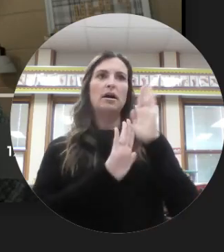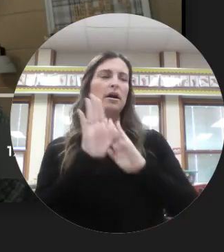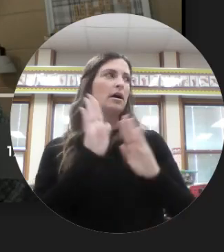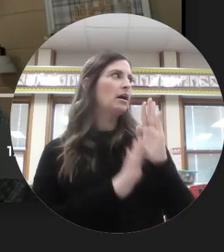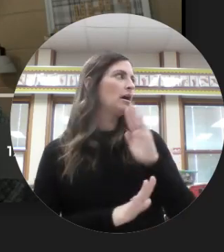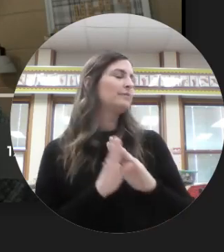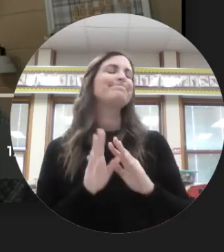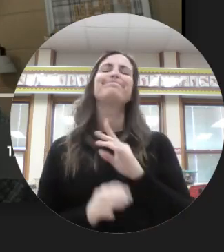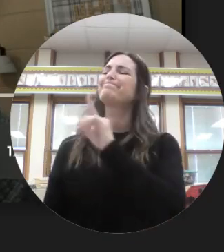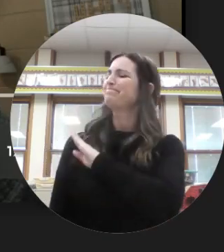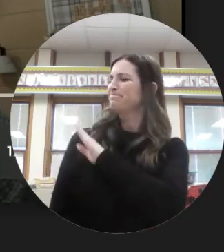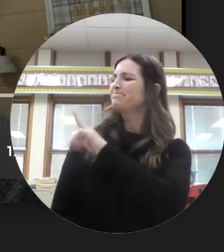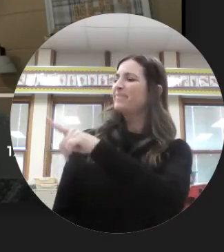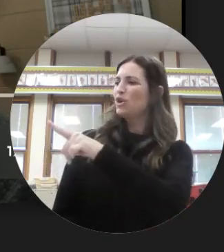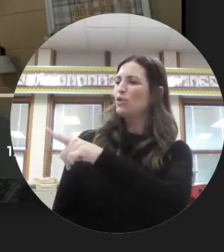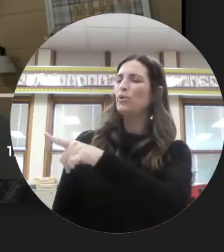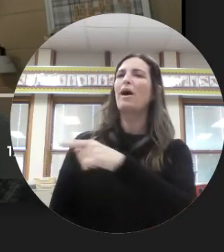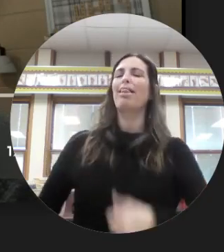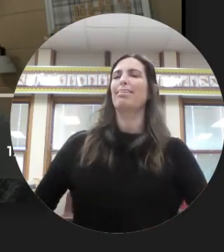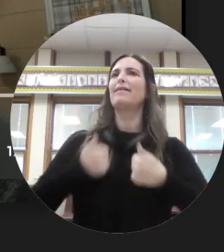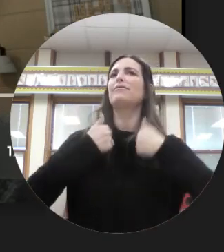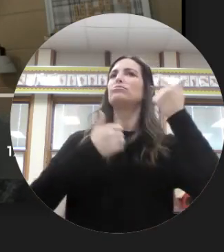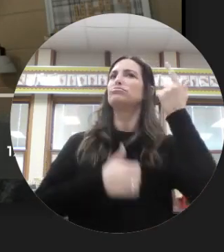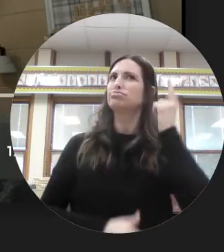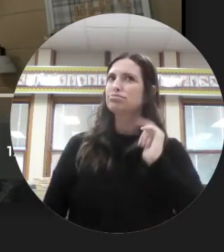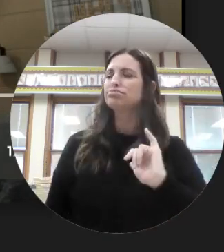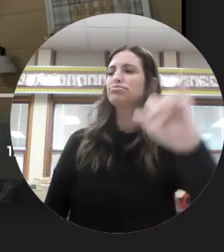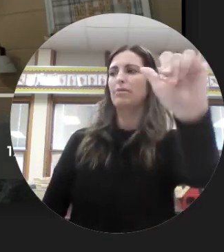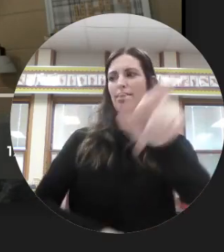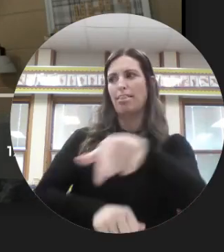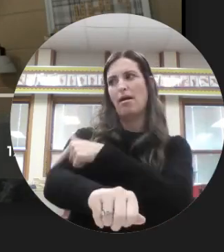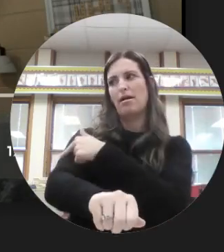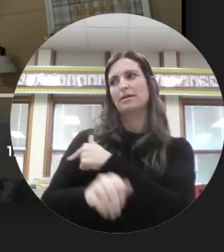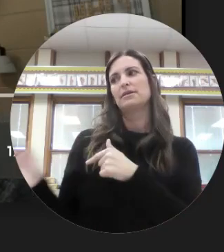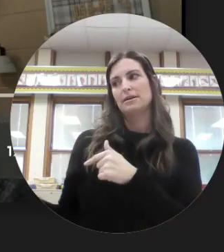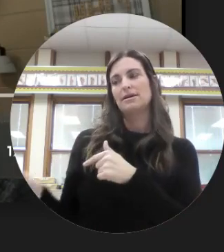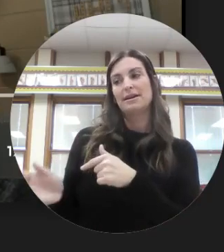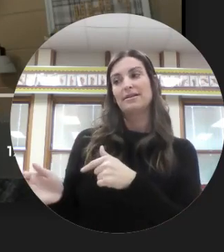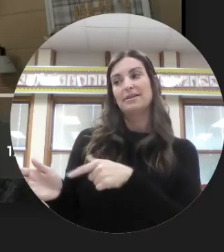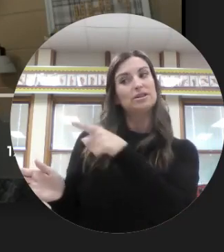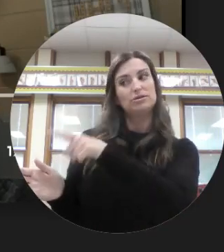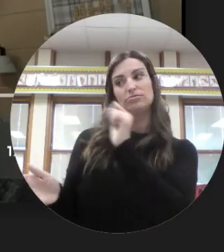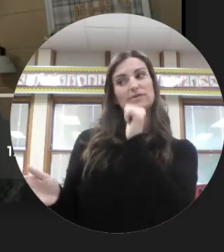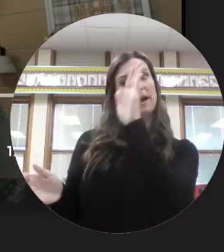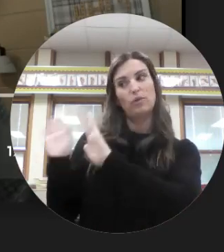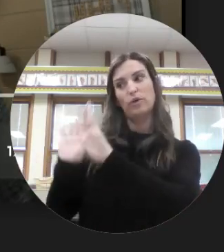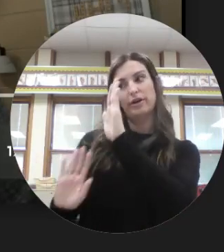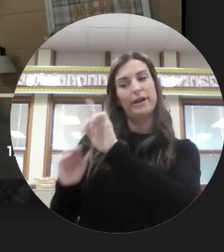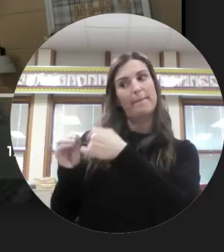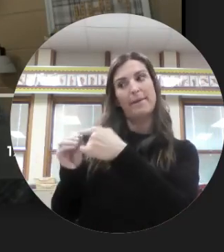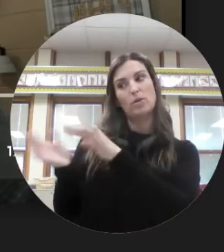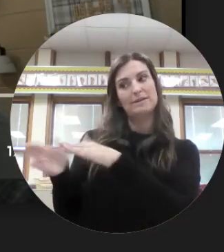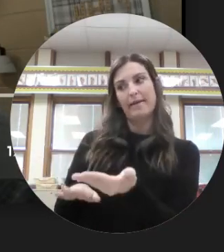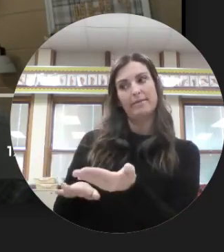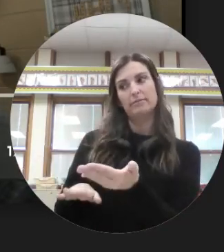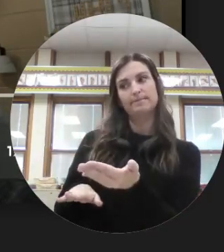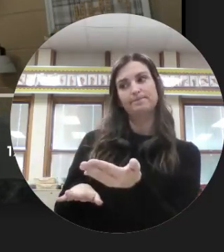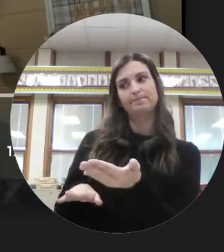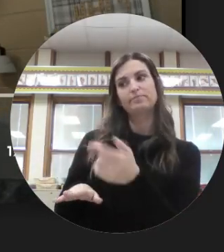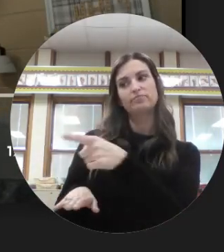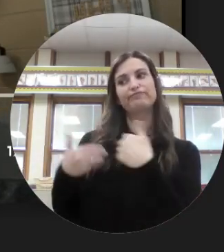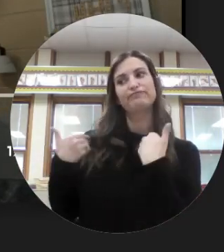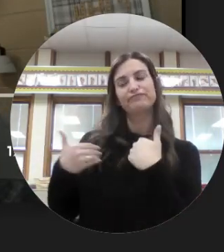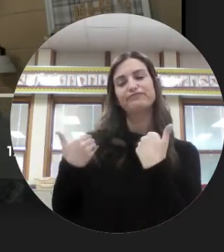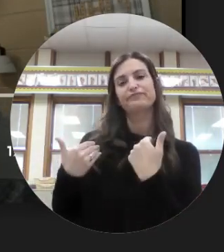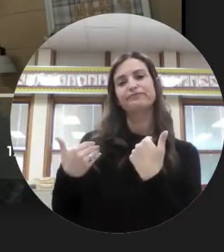you are going to live a long and happy life." Roz laid a hand on her son's back. "You should not worry about death." The